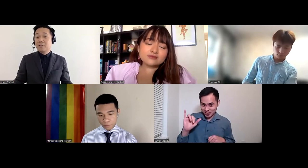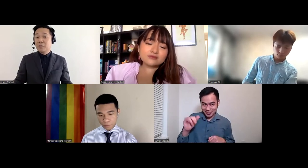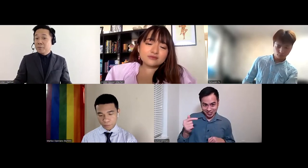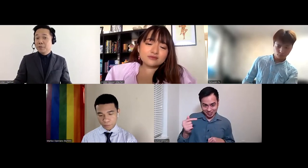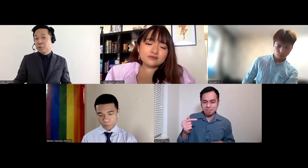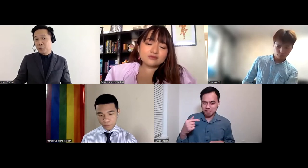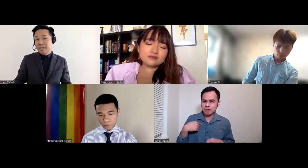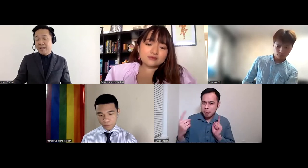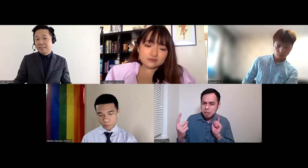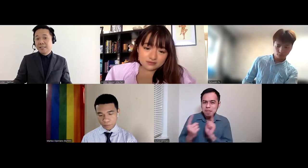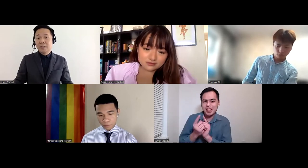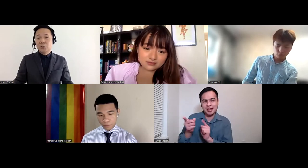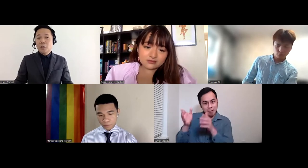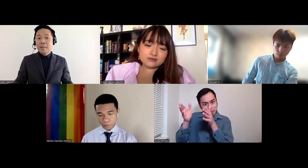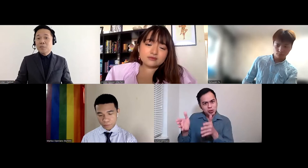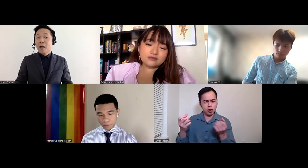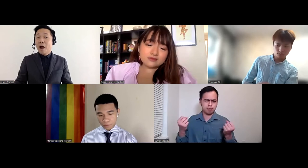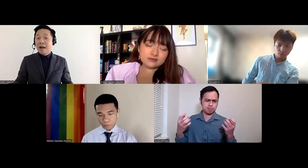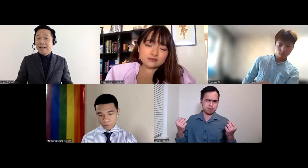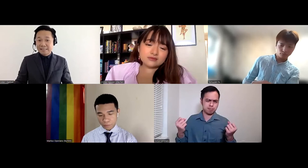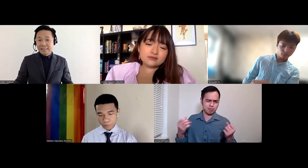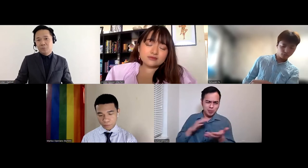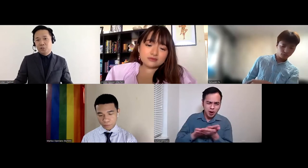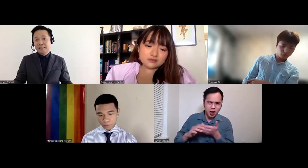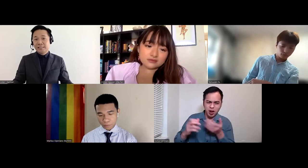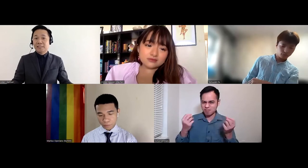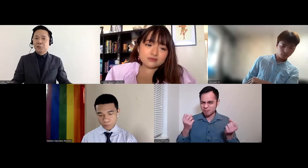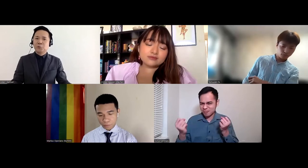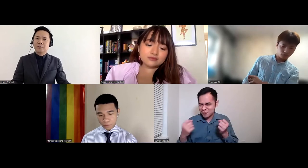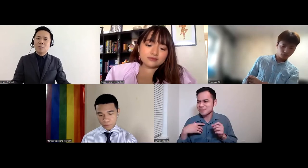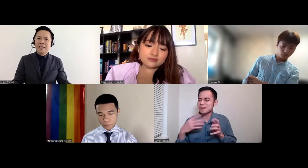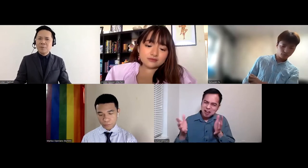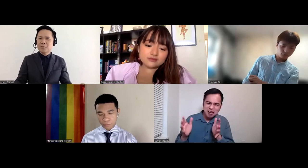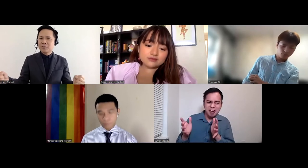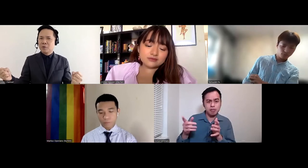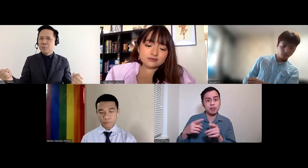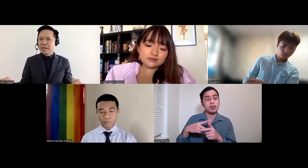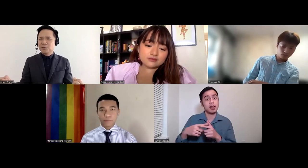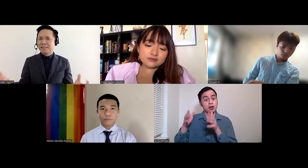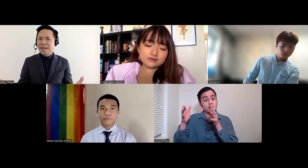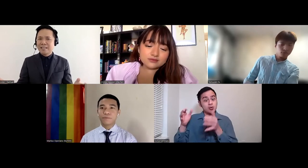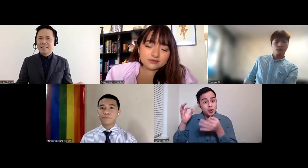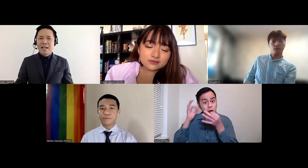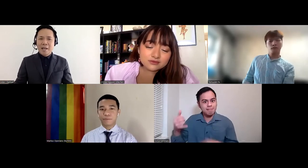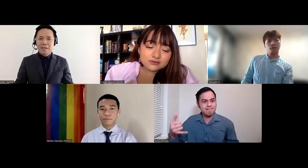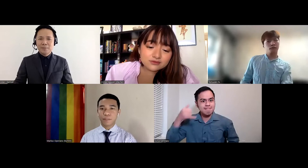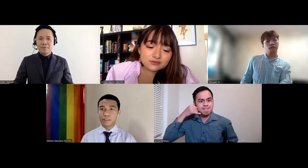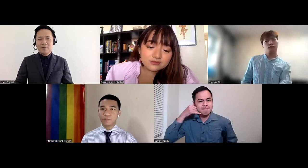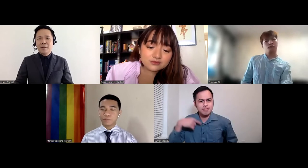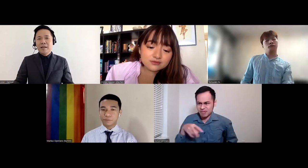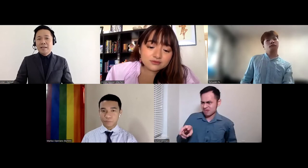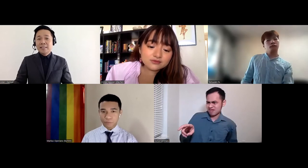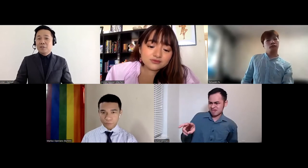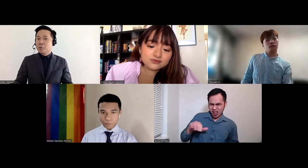and the hearing could communicate. So coming to RIT, the Rochester Institute, I was able to communicate through signs, and it becomes a